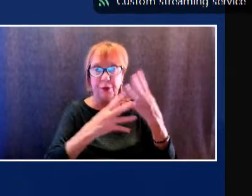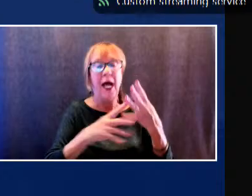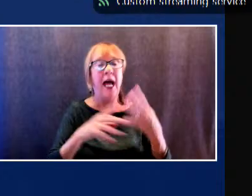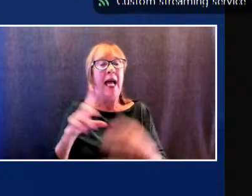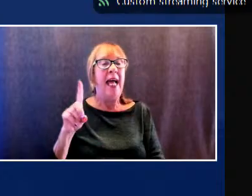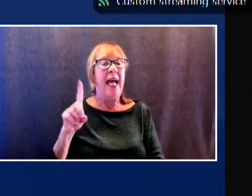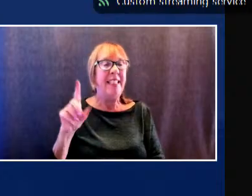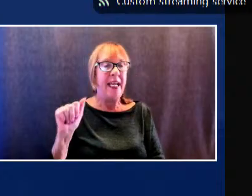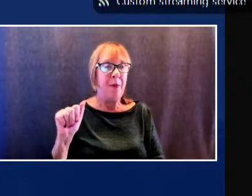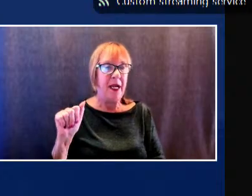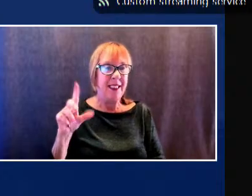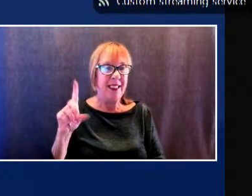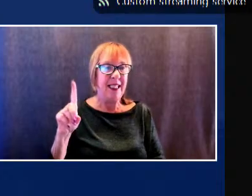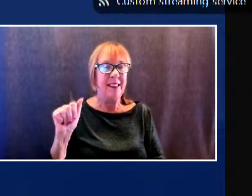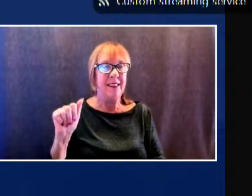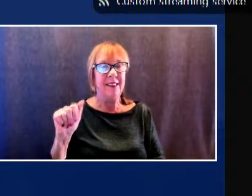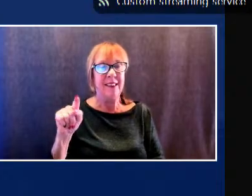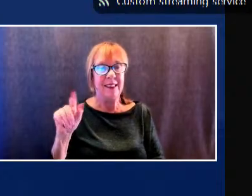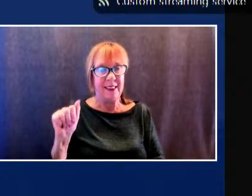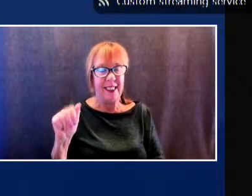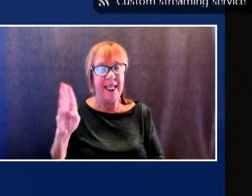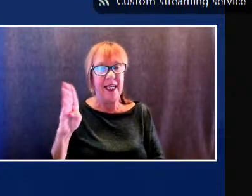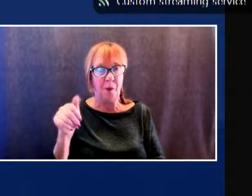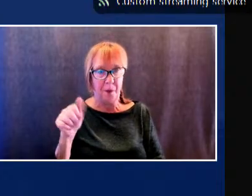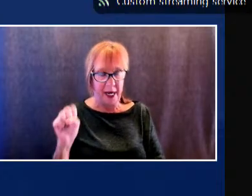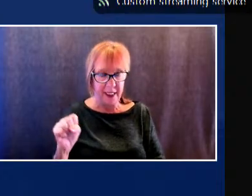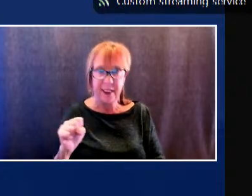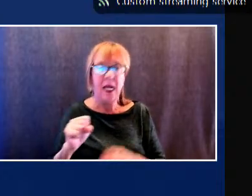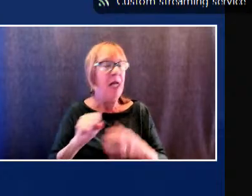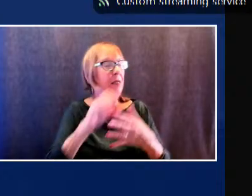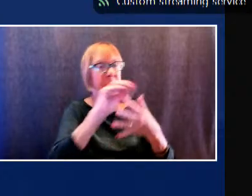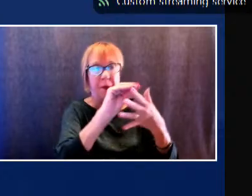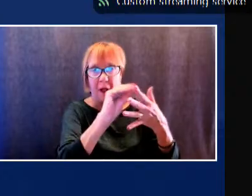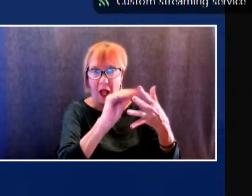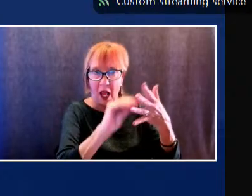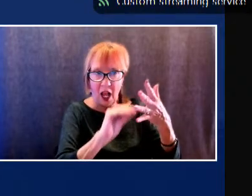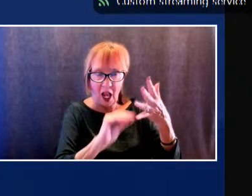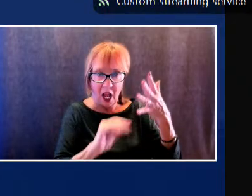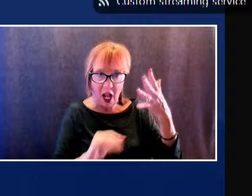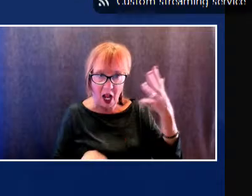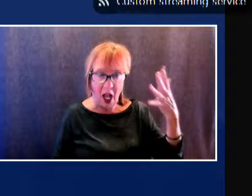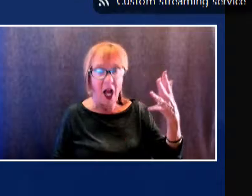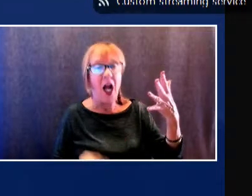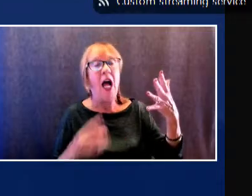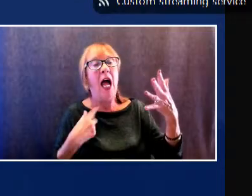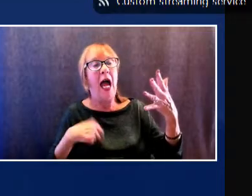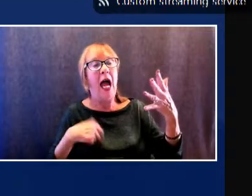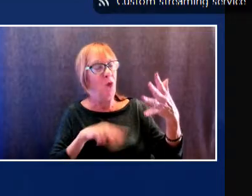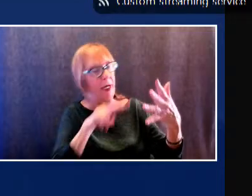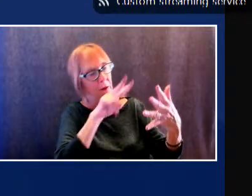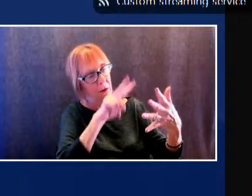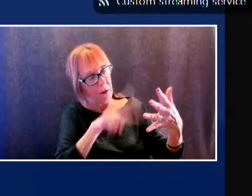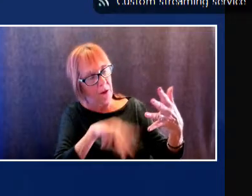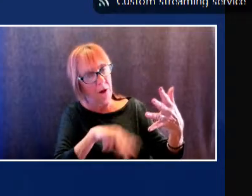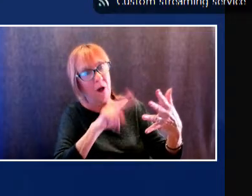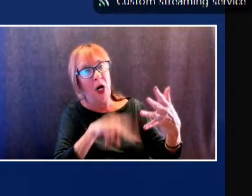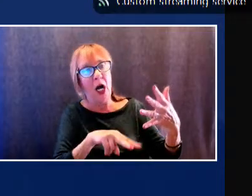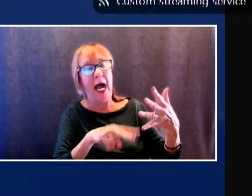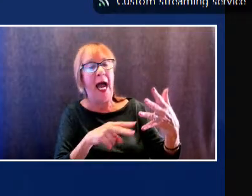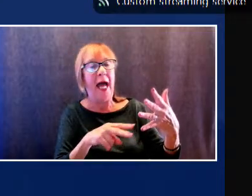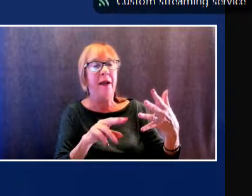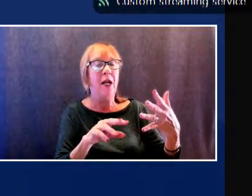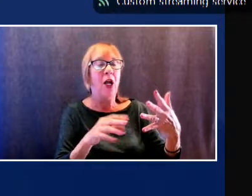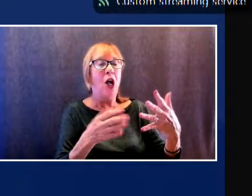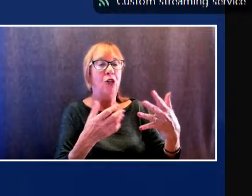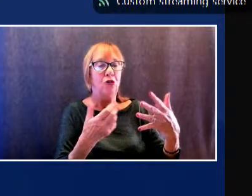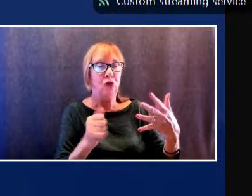provides critical context that directly informs our condition assessments and helps us prioritize future short, medium,